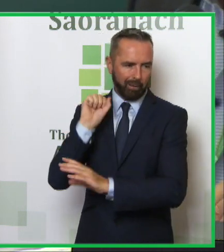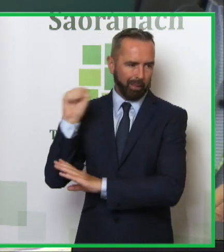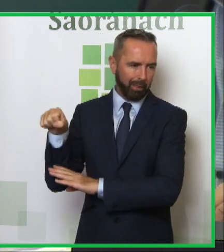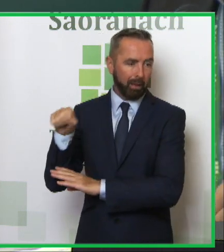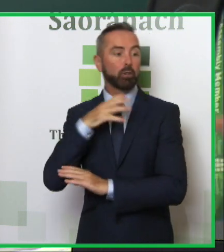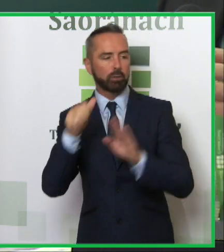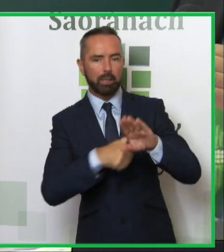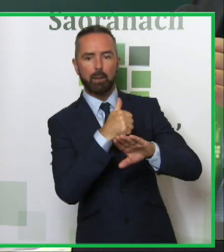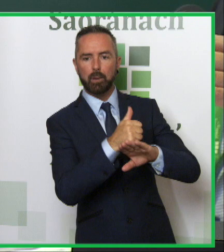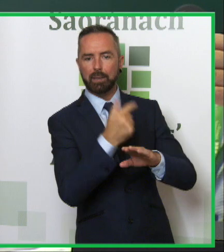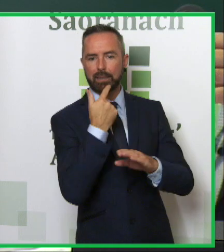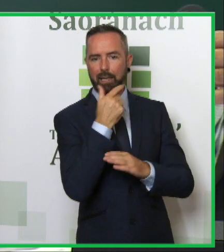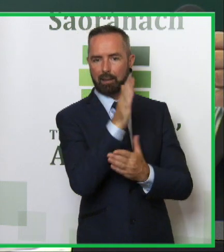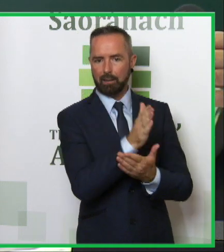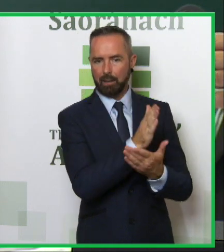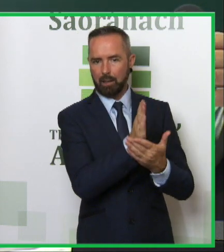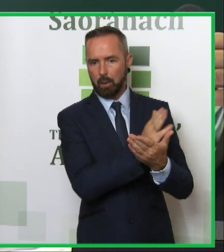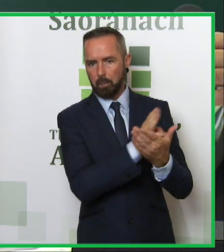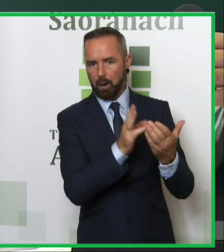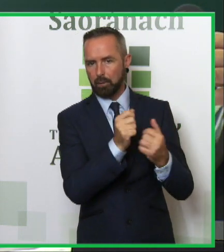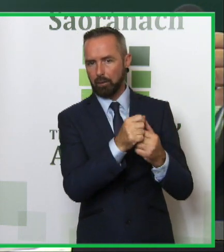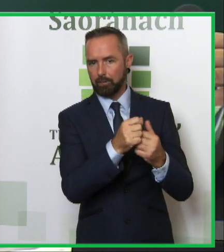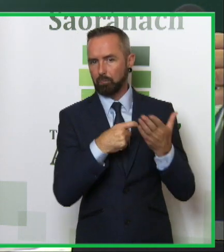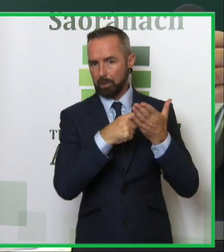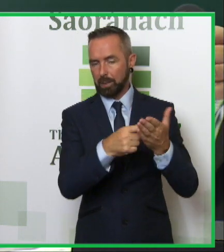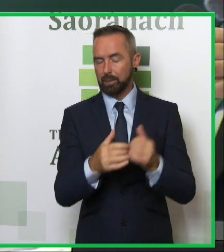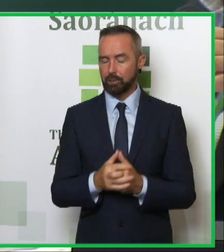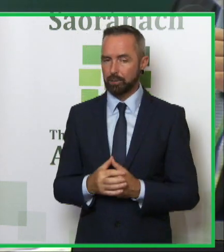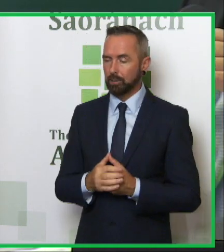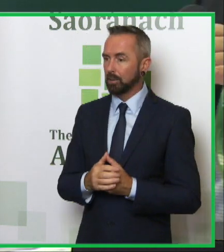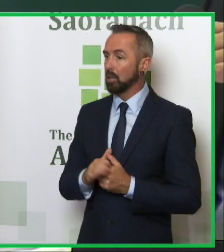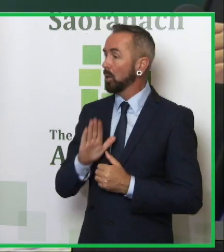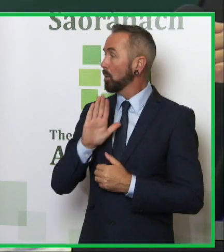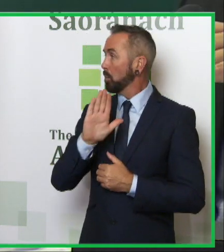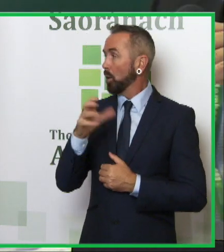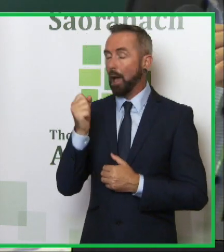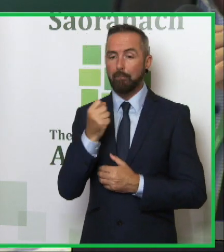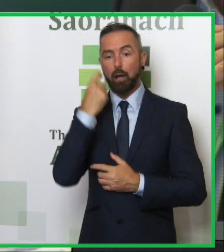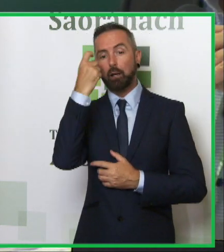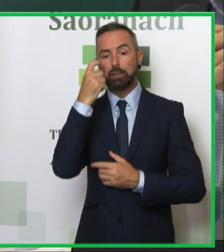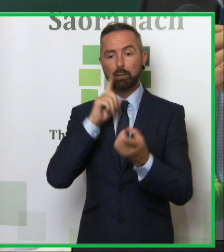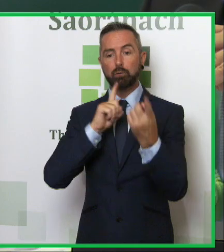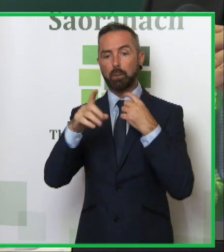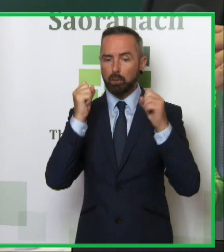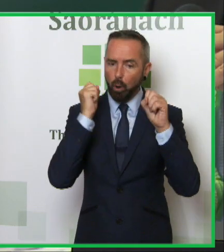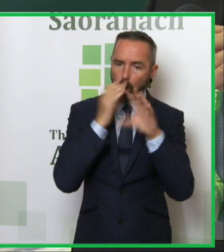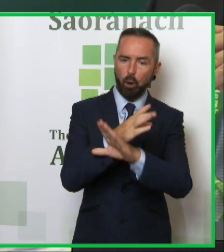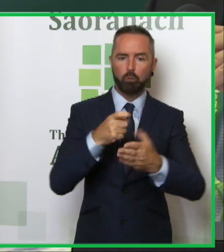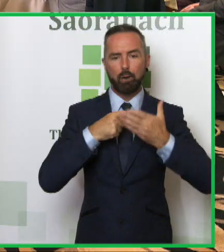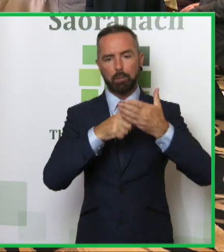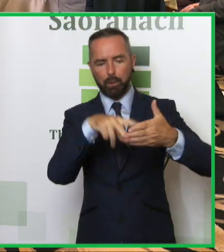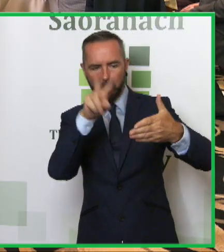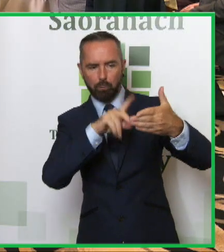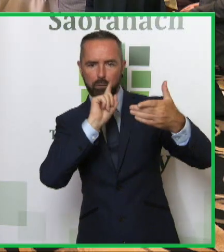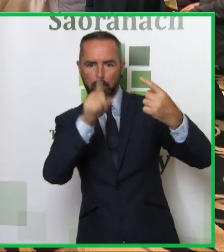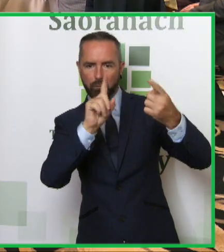second half? The answer is they do have to give what's called a reasoned, considered response to each and every one of the recommendations. Okay,